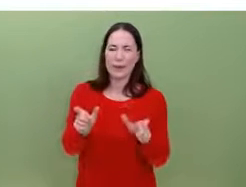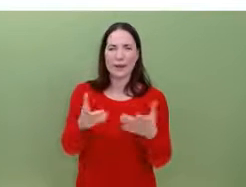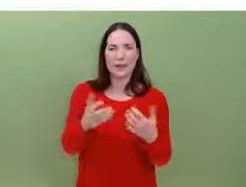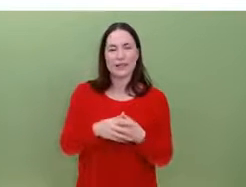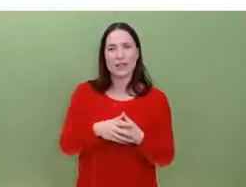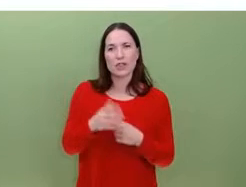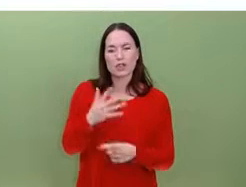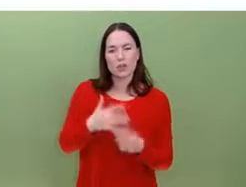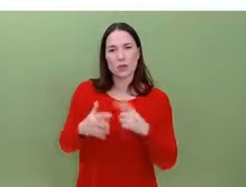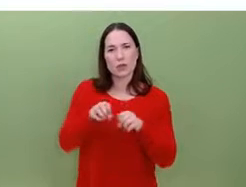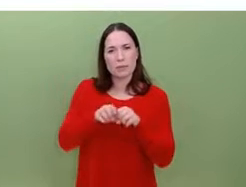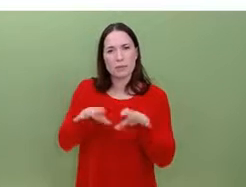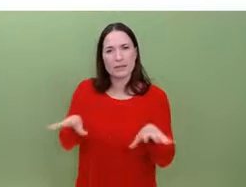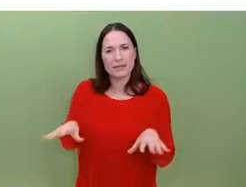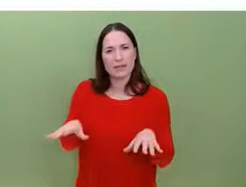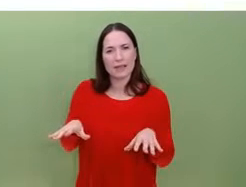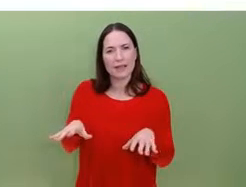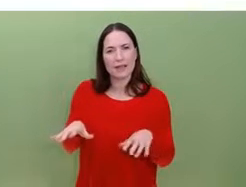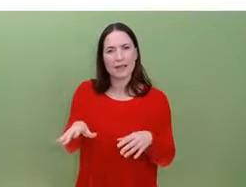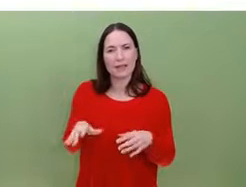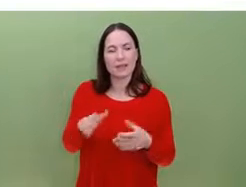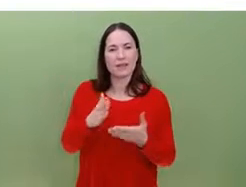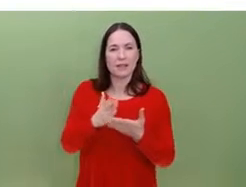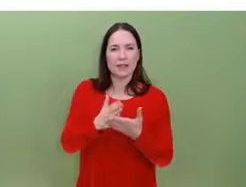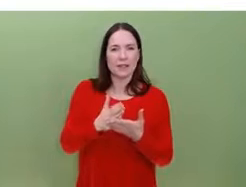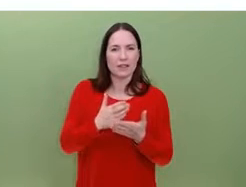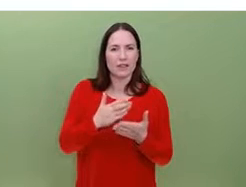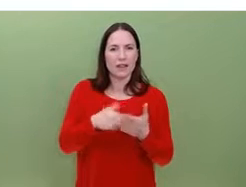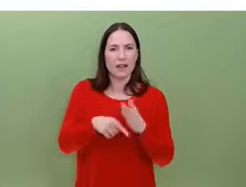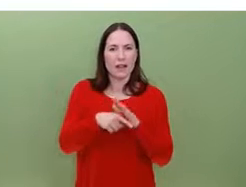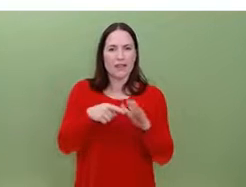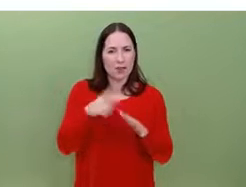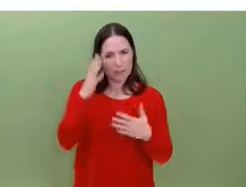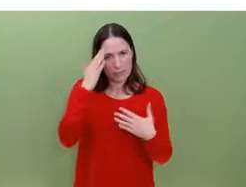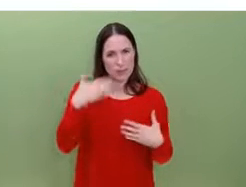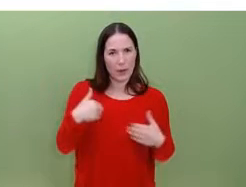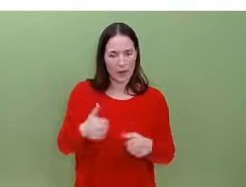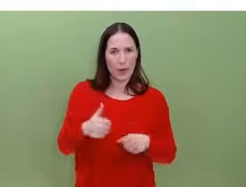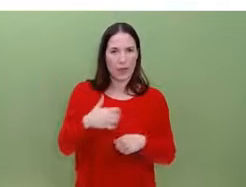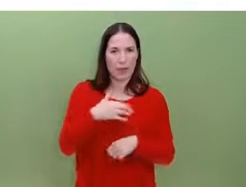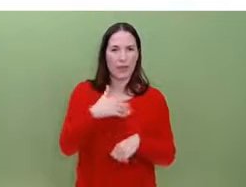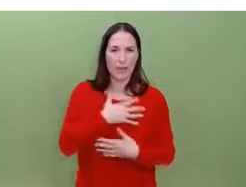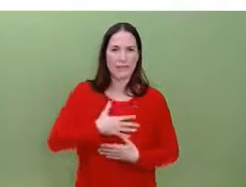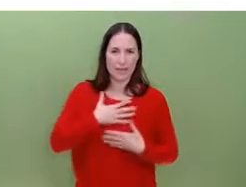media has adversely affected children's mental health. I say that because